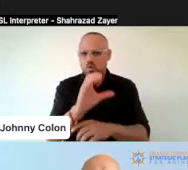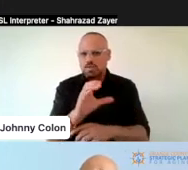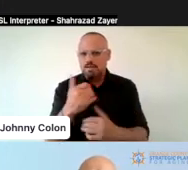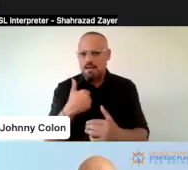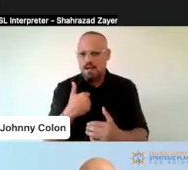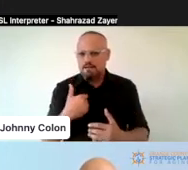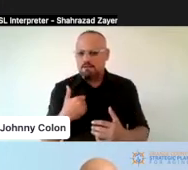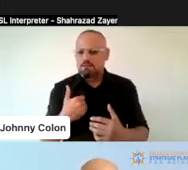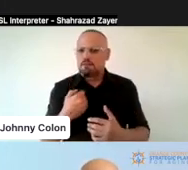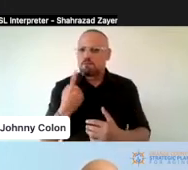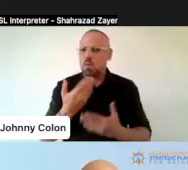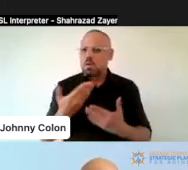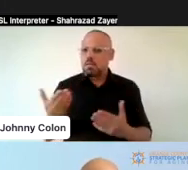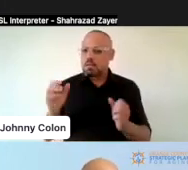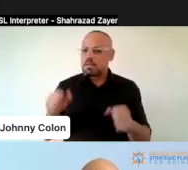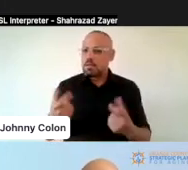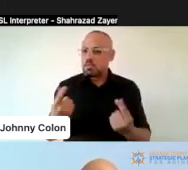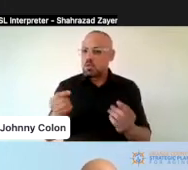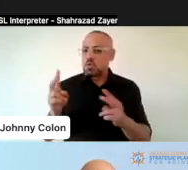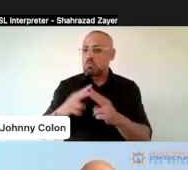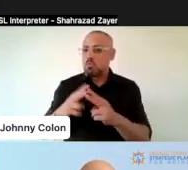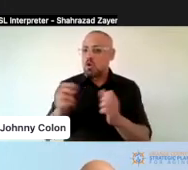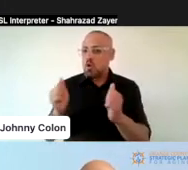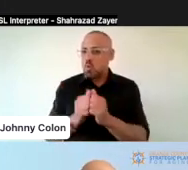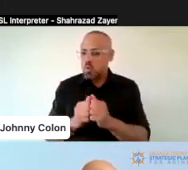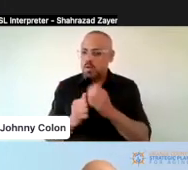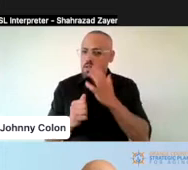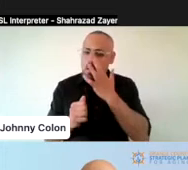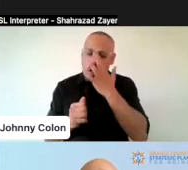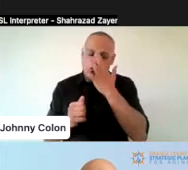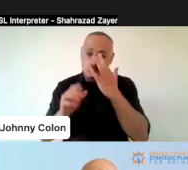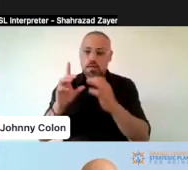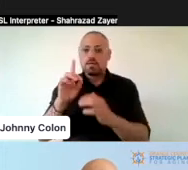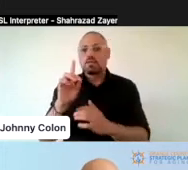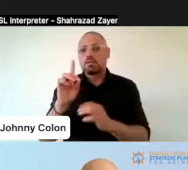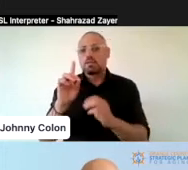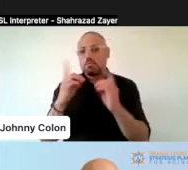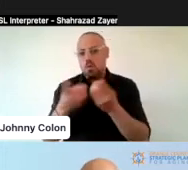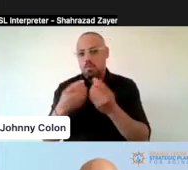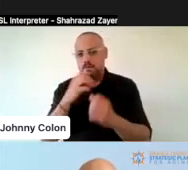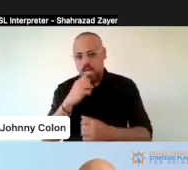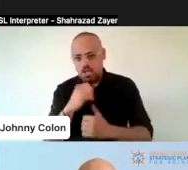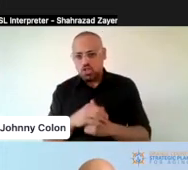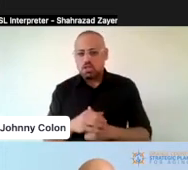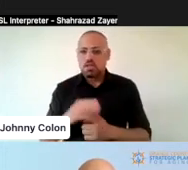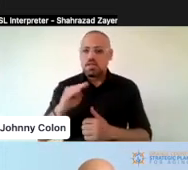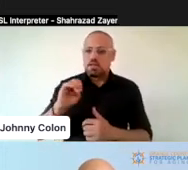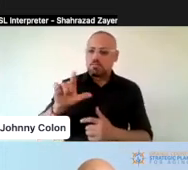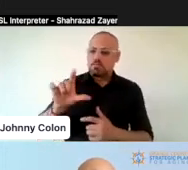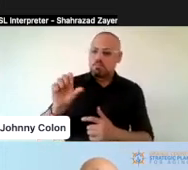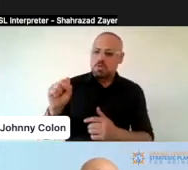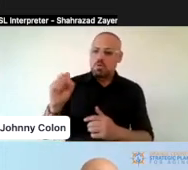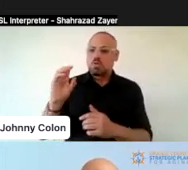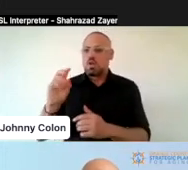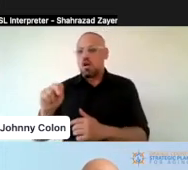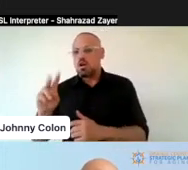one of the things that we were able to do was partner with Orange County Department of Aging and Meals on Wheels and others to look at where